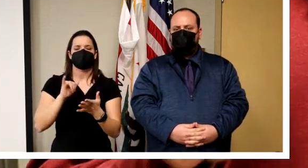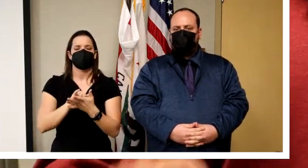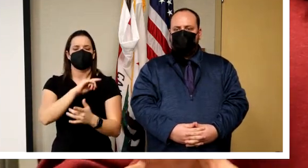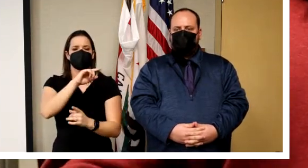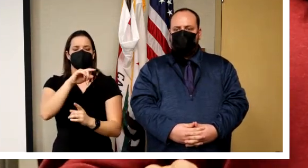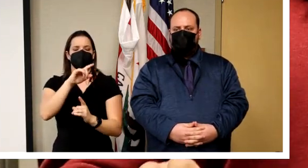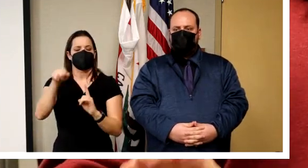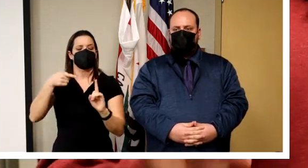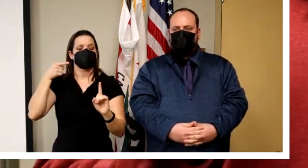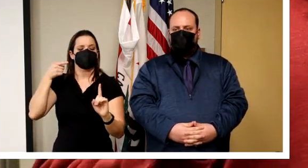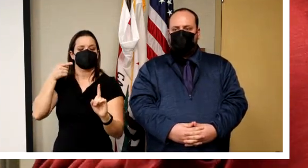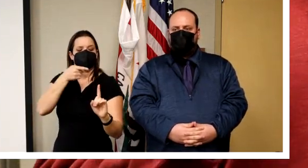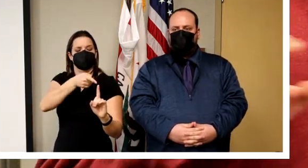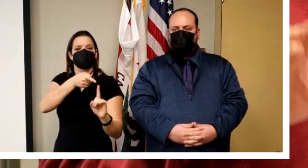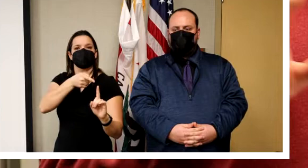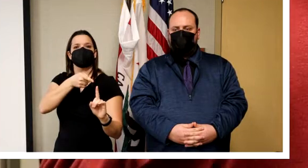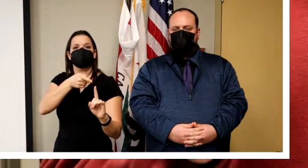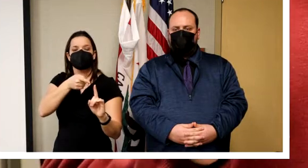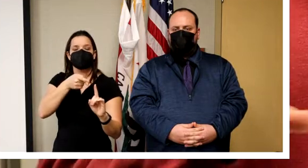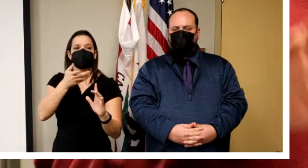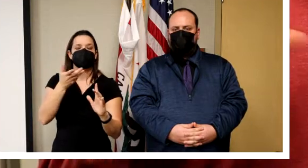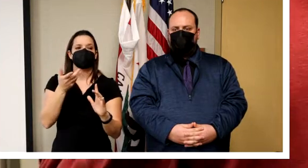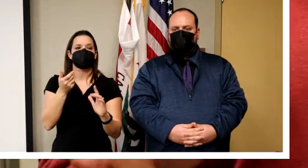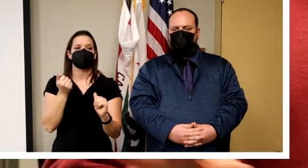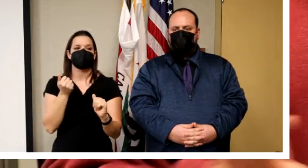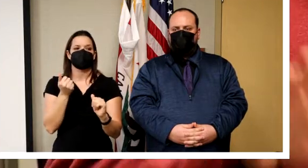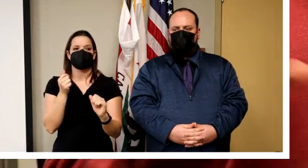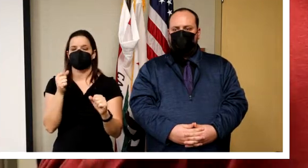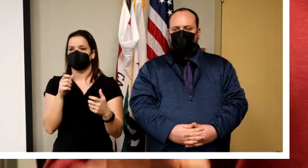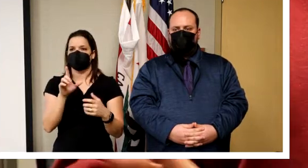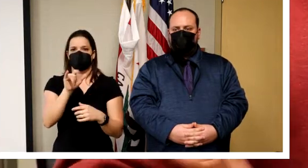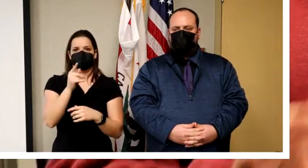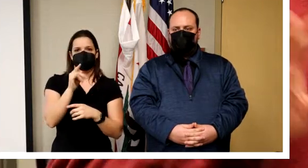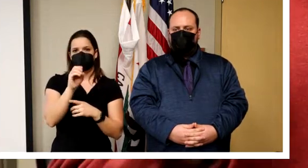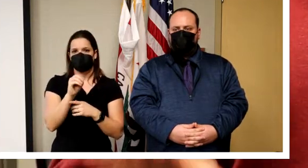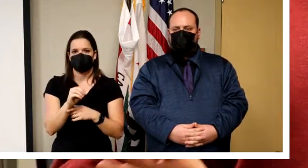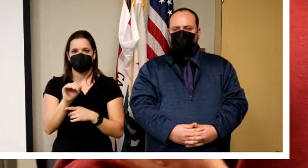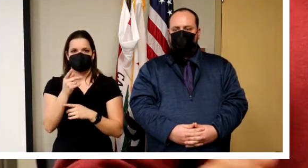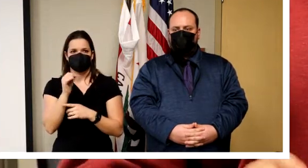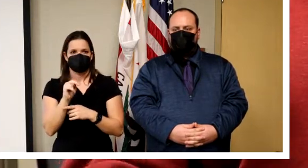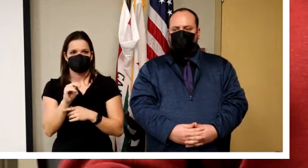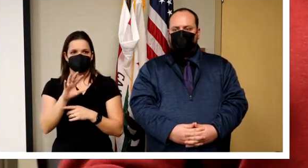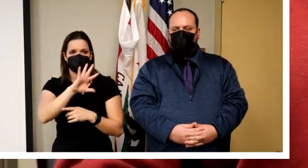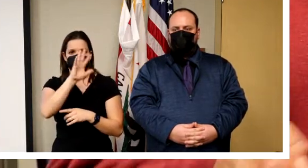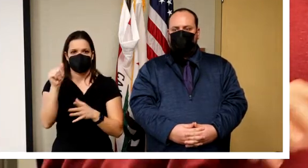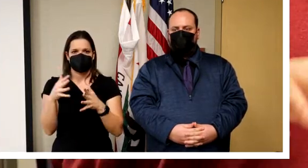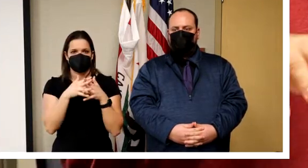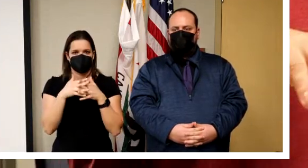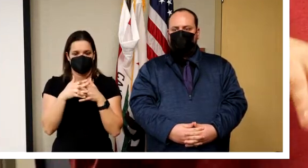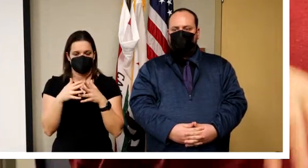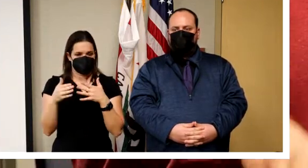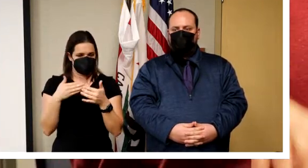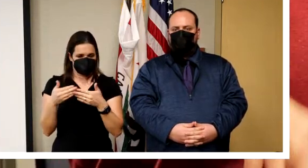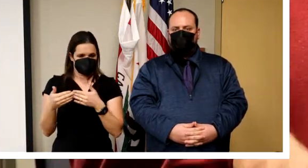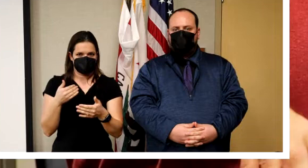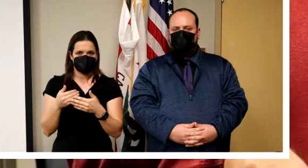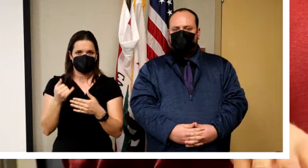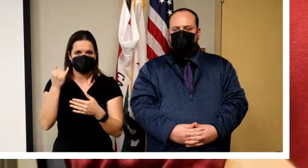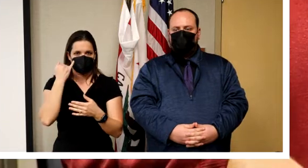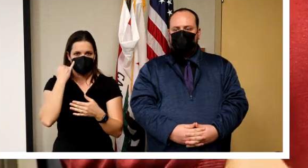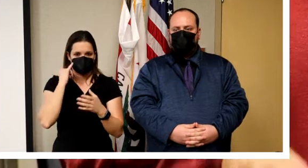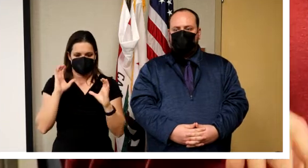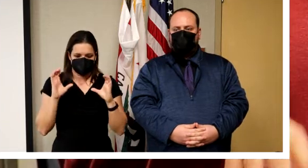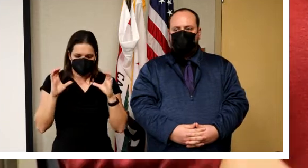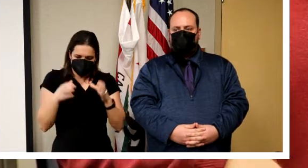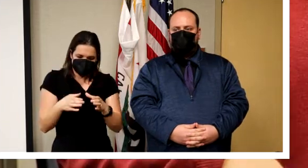key principle is, and it could be Latino or Asian or African American, if there's a